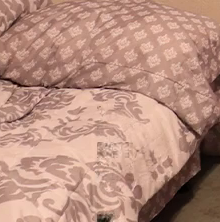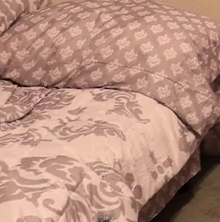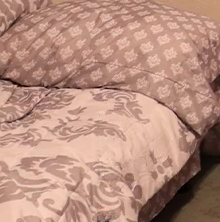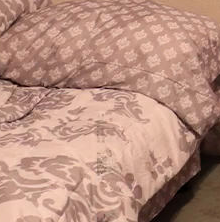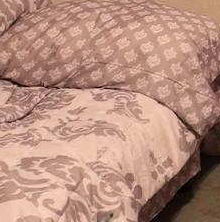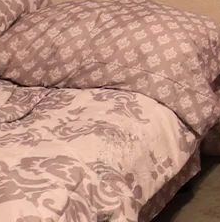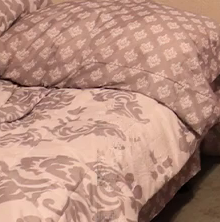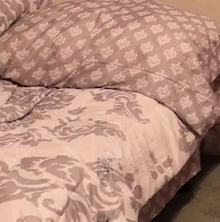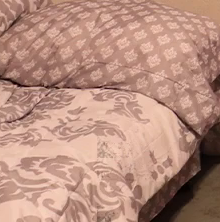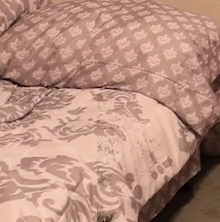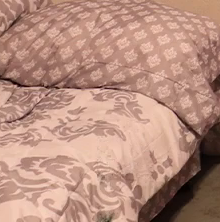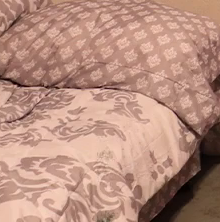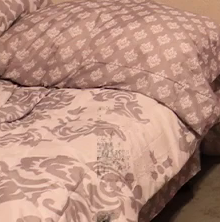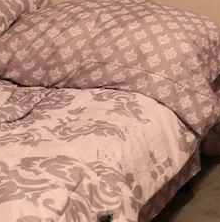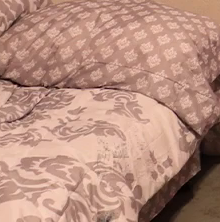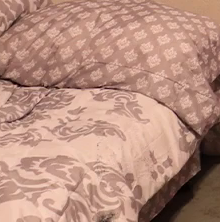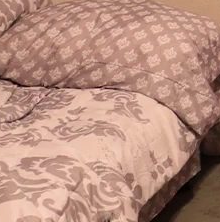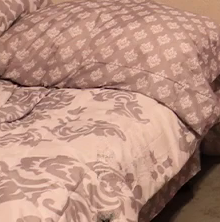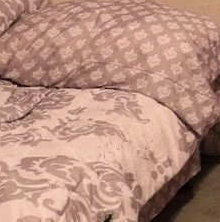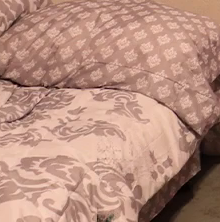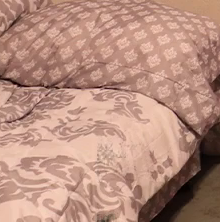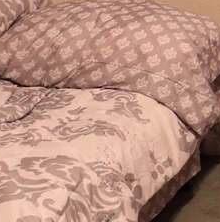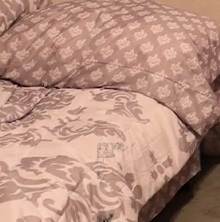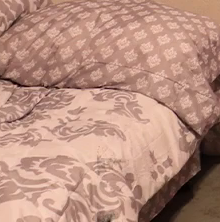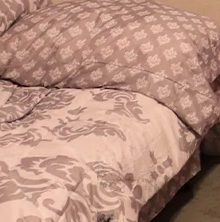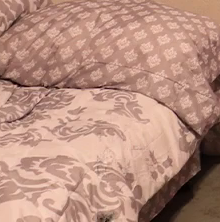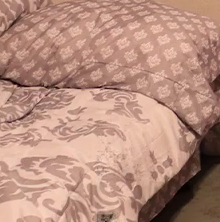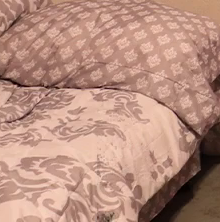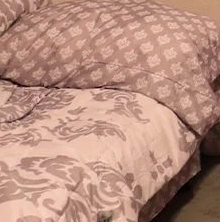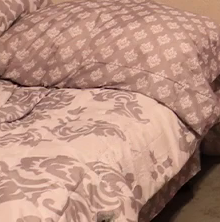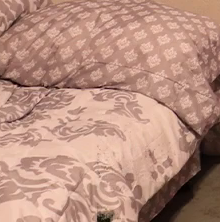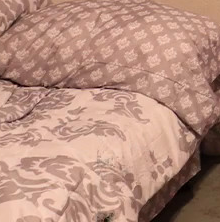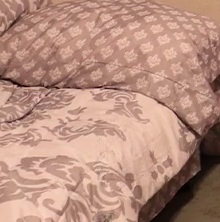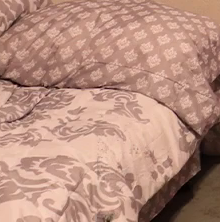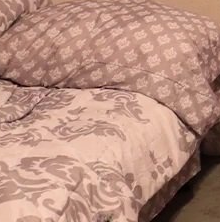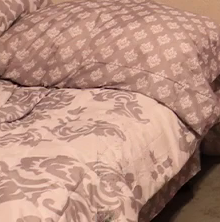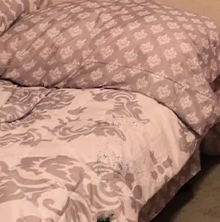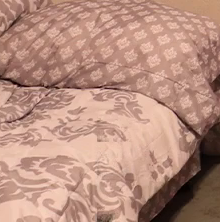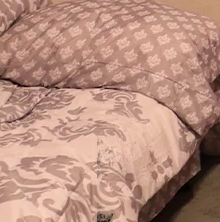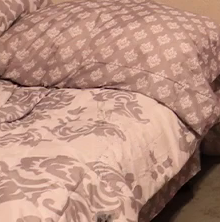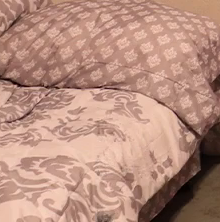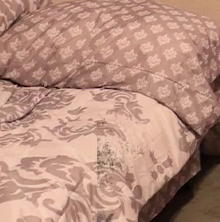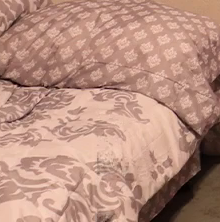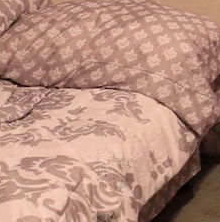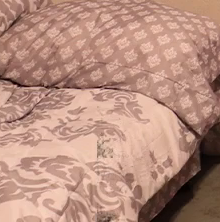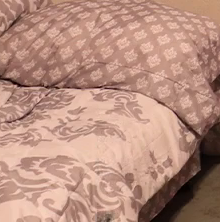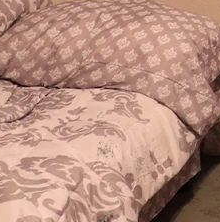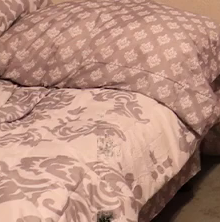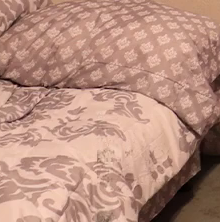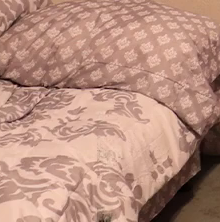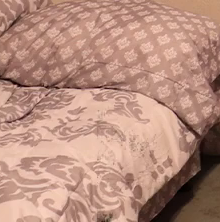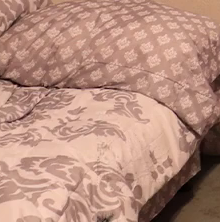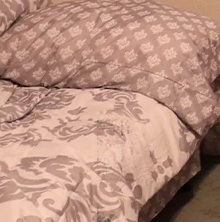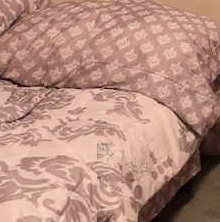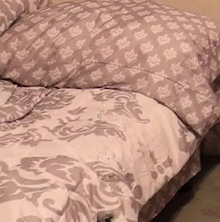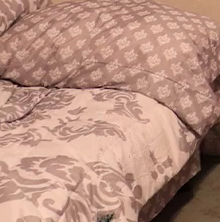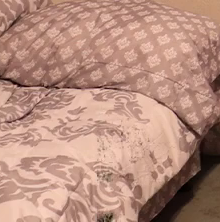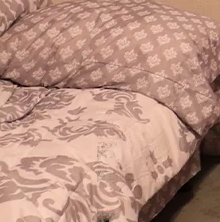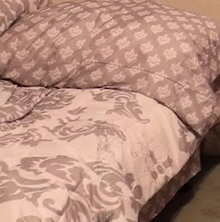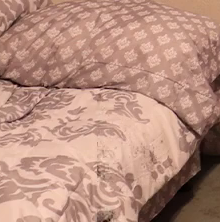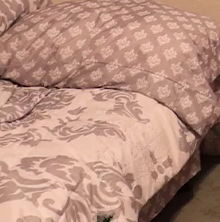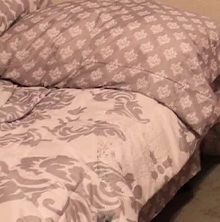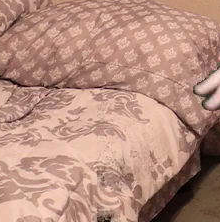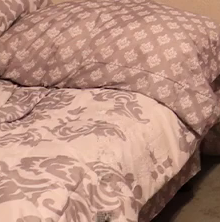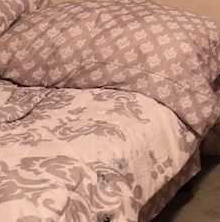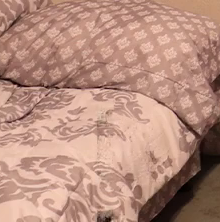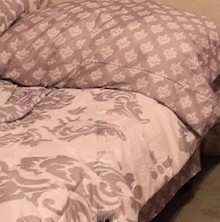know, hopefully know what's coming. We're going to be laughing at KSI memes with